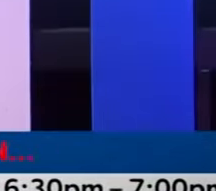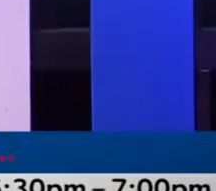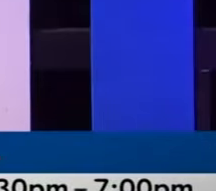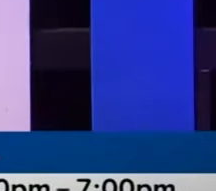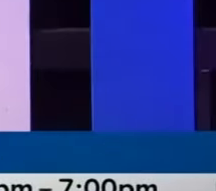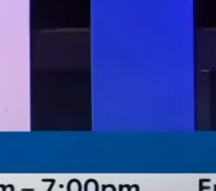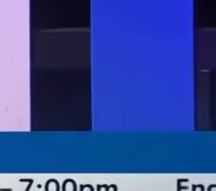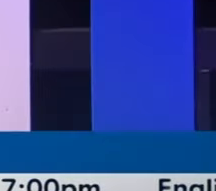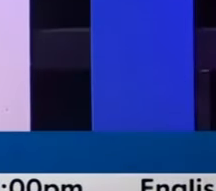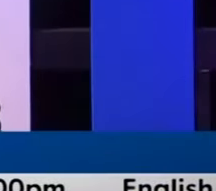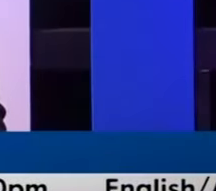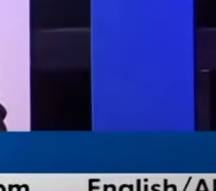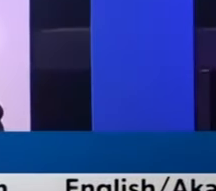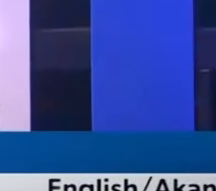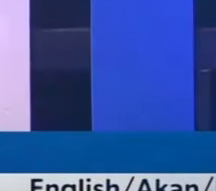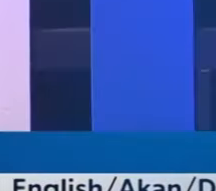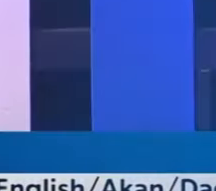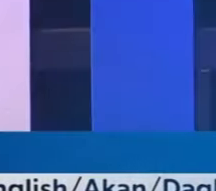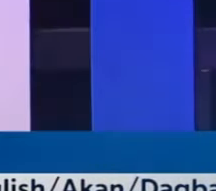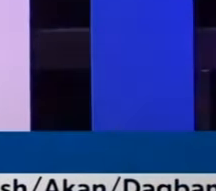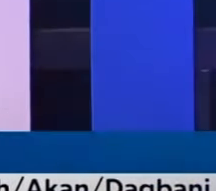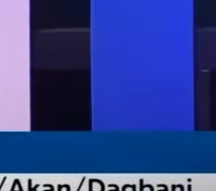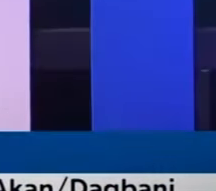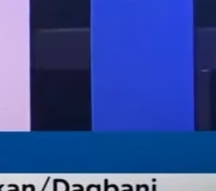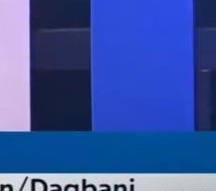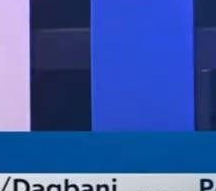chase 1,000? Or